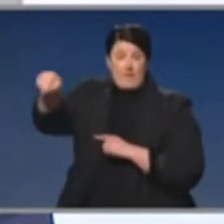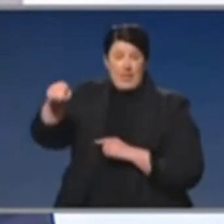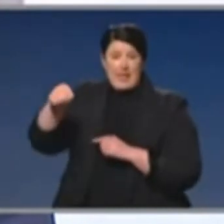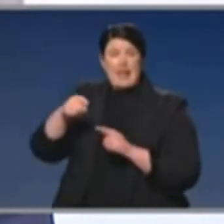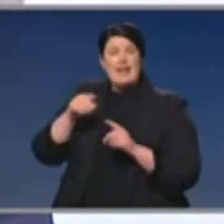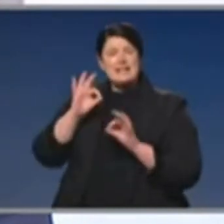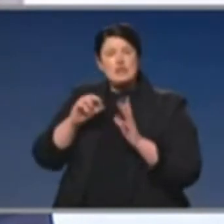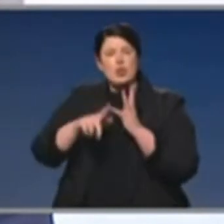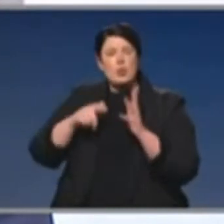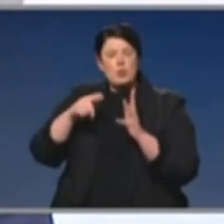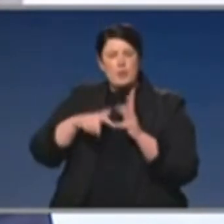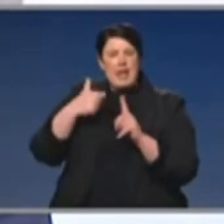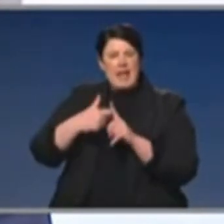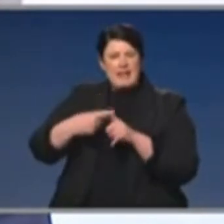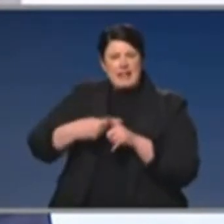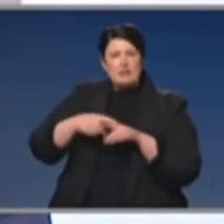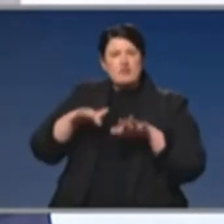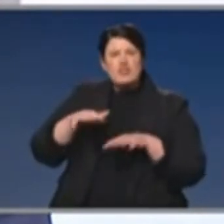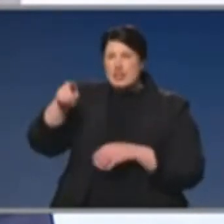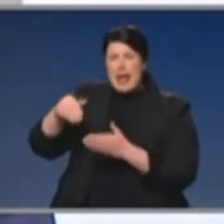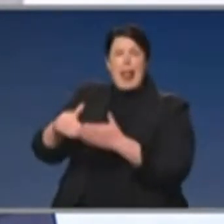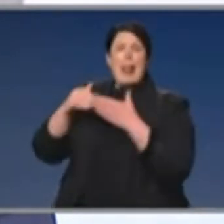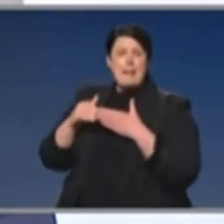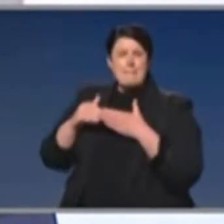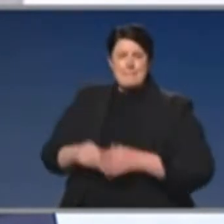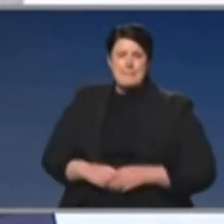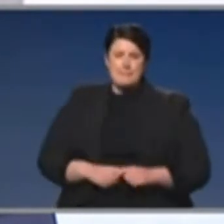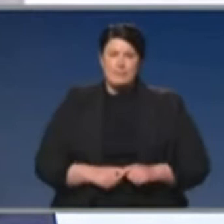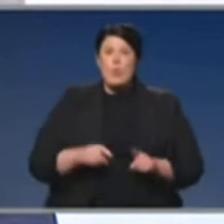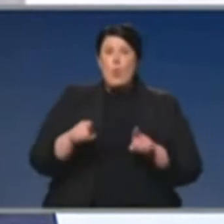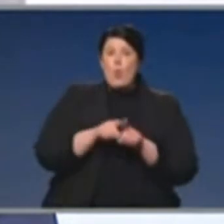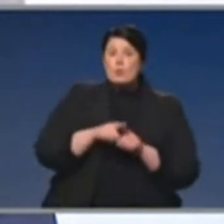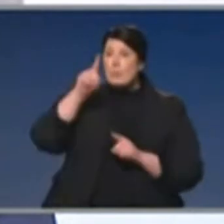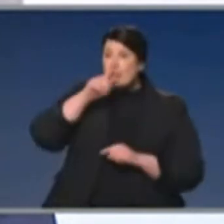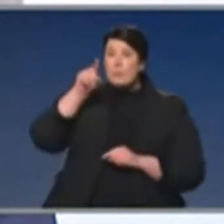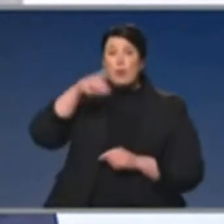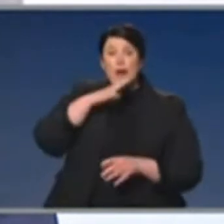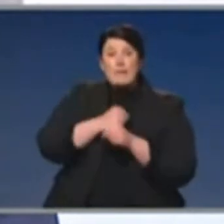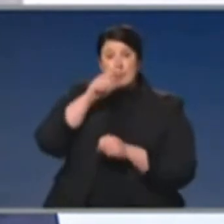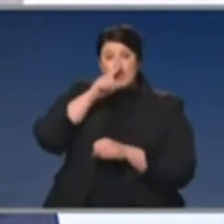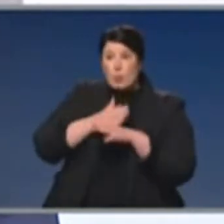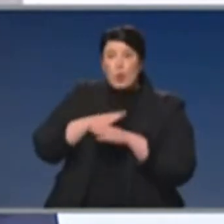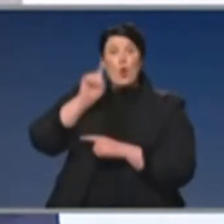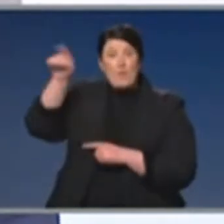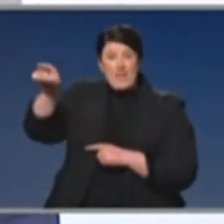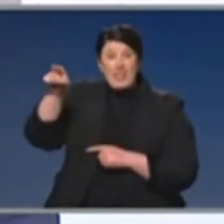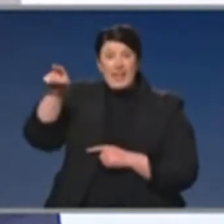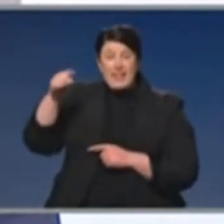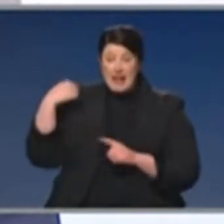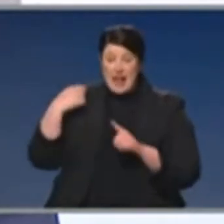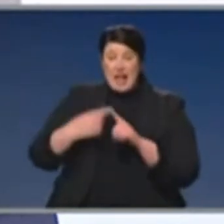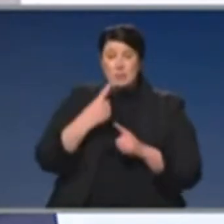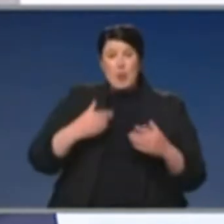want to thank our consular staff, our embassy staff and those working in consular issues in these last 24